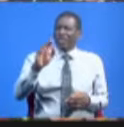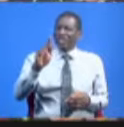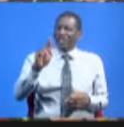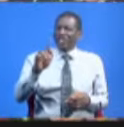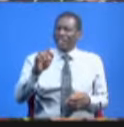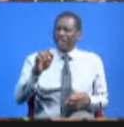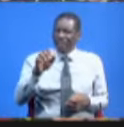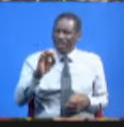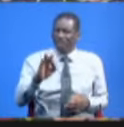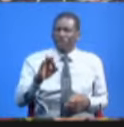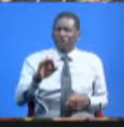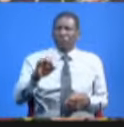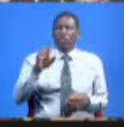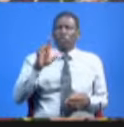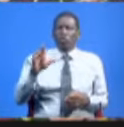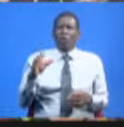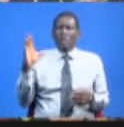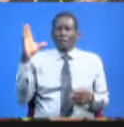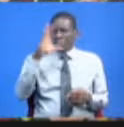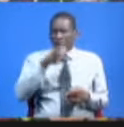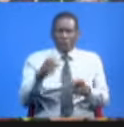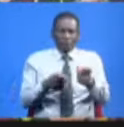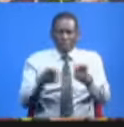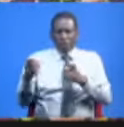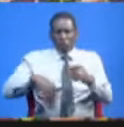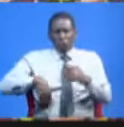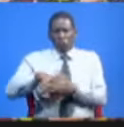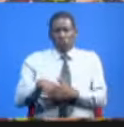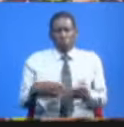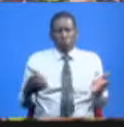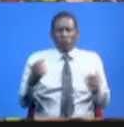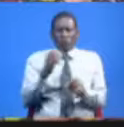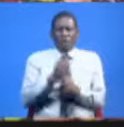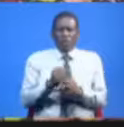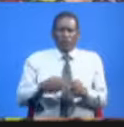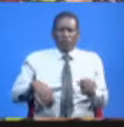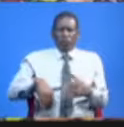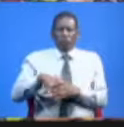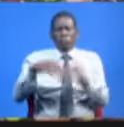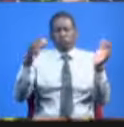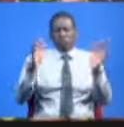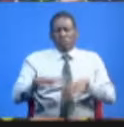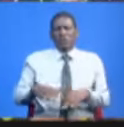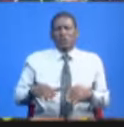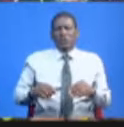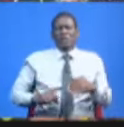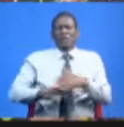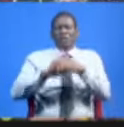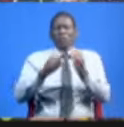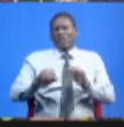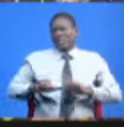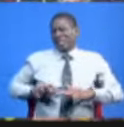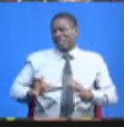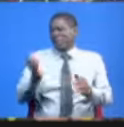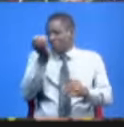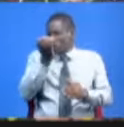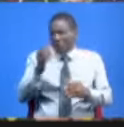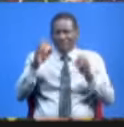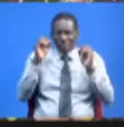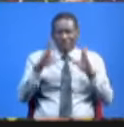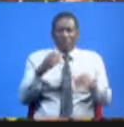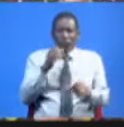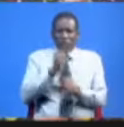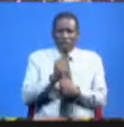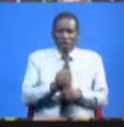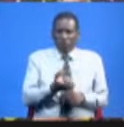but mismanagement in football killed football. Fans left the fields, players were so frustrated, nothing was happening for